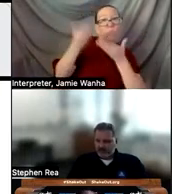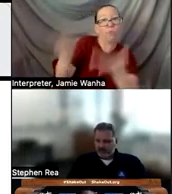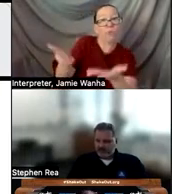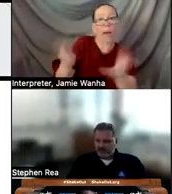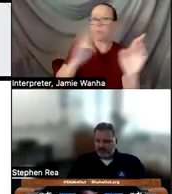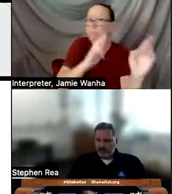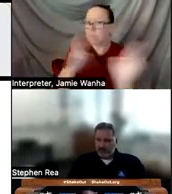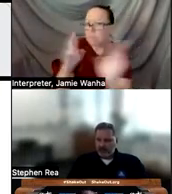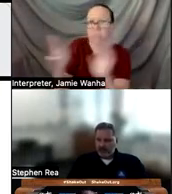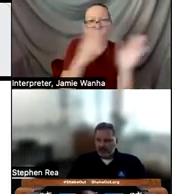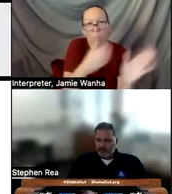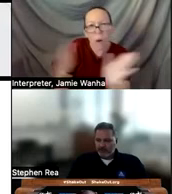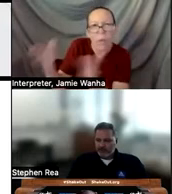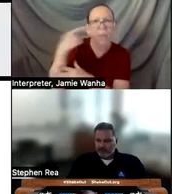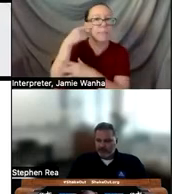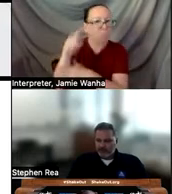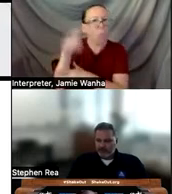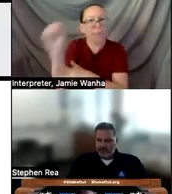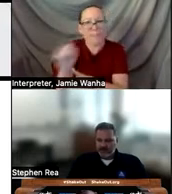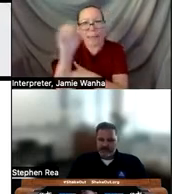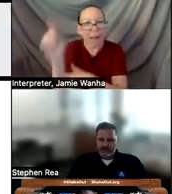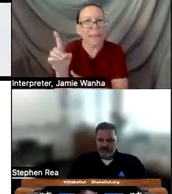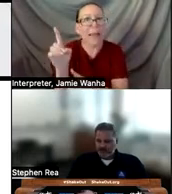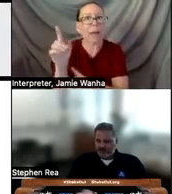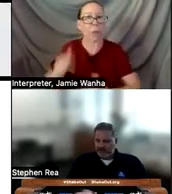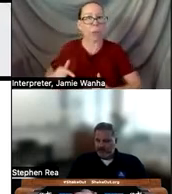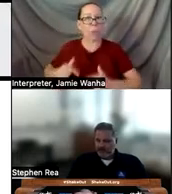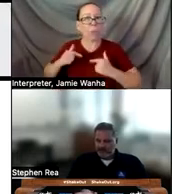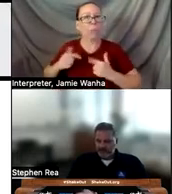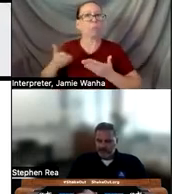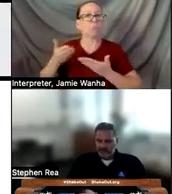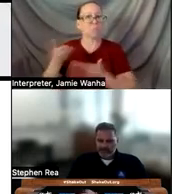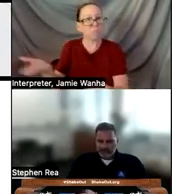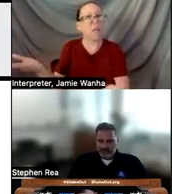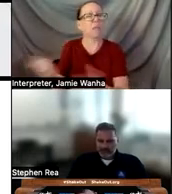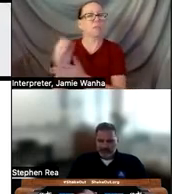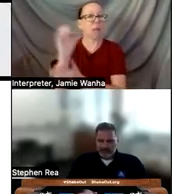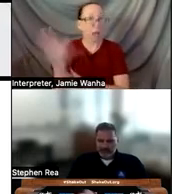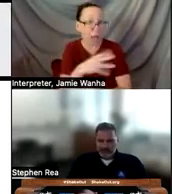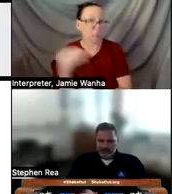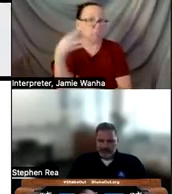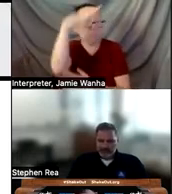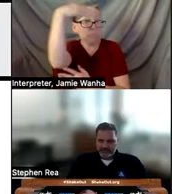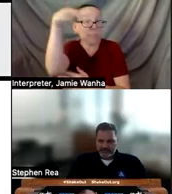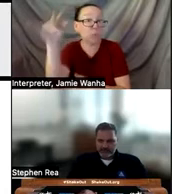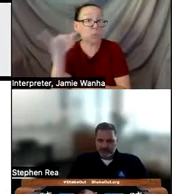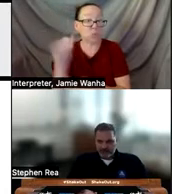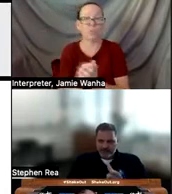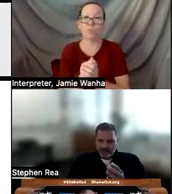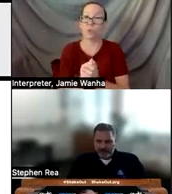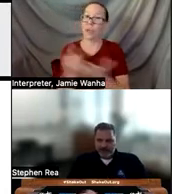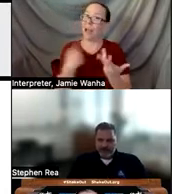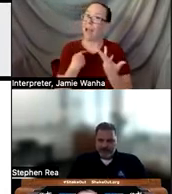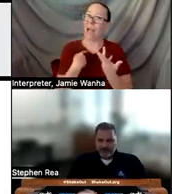in Mexico. I hope you enjoy the webinar and take advantage of these learning opportunities. And I too look forward to the presentations. Mark,